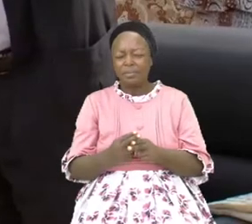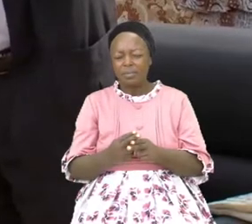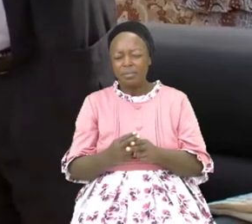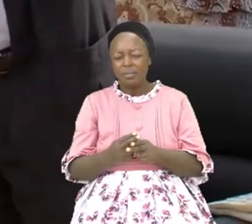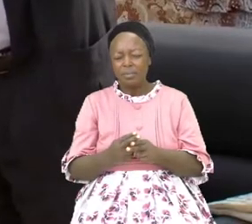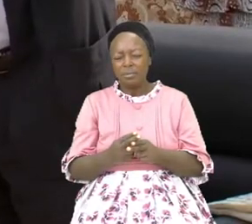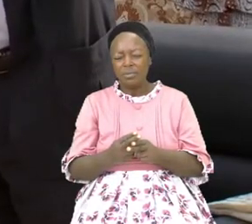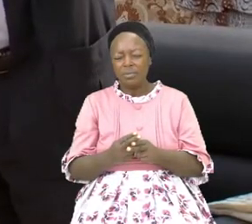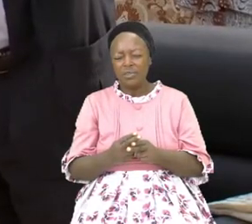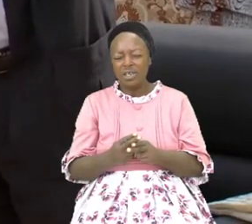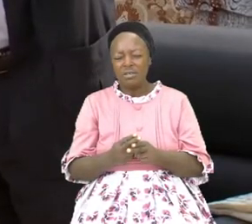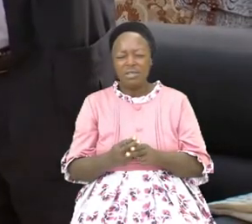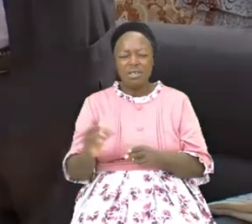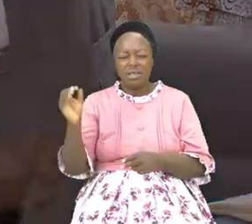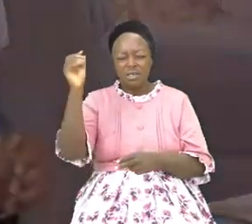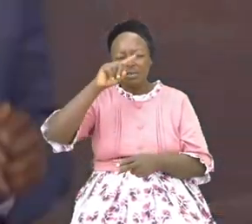Sunny day,